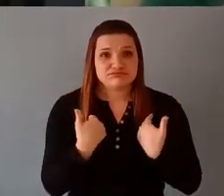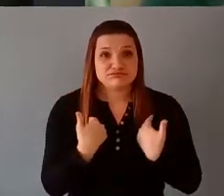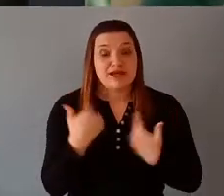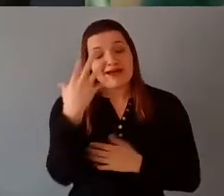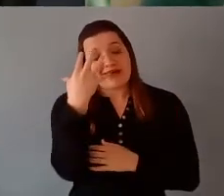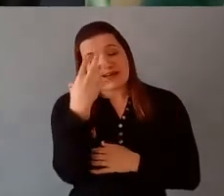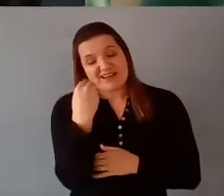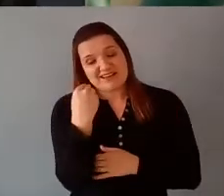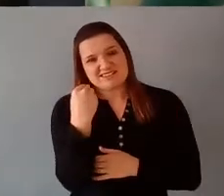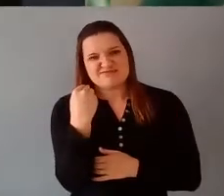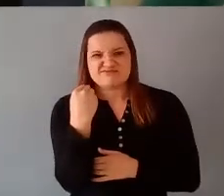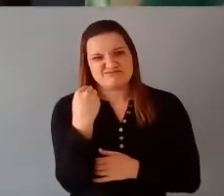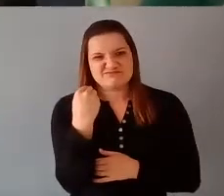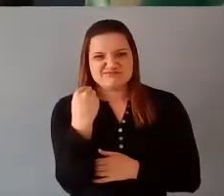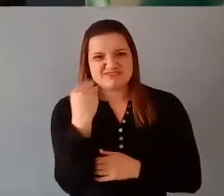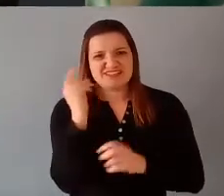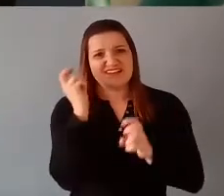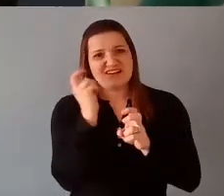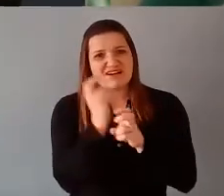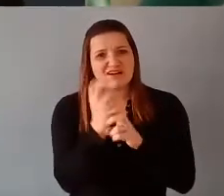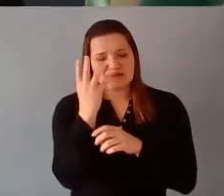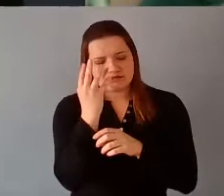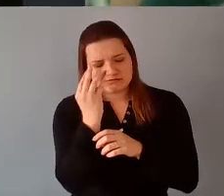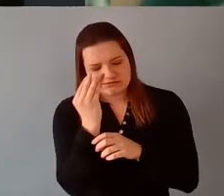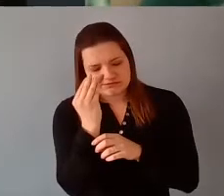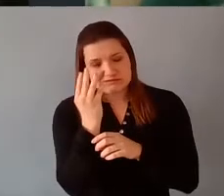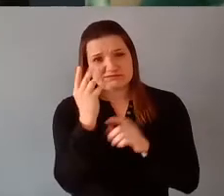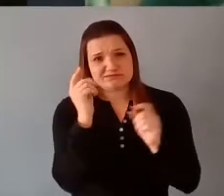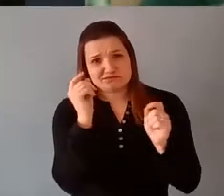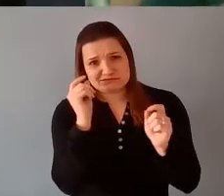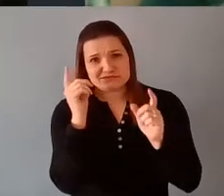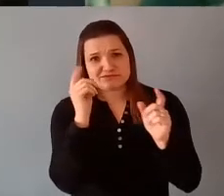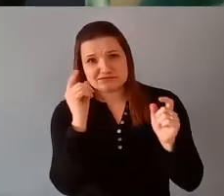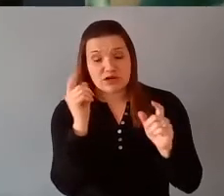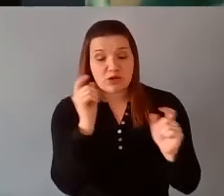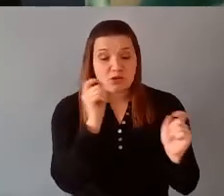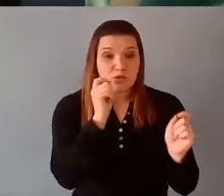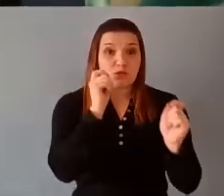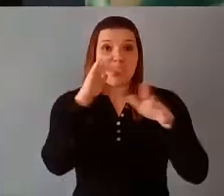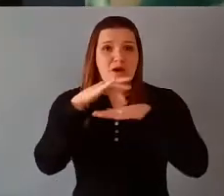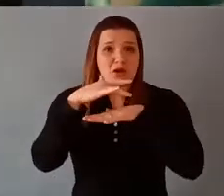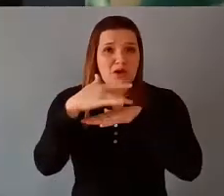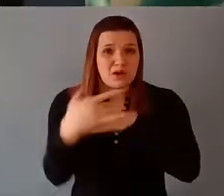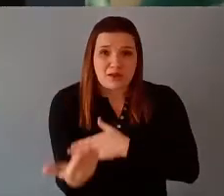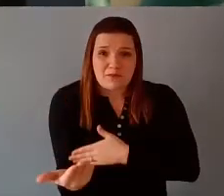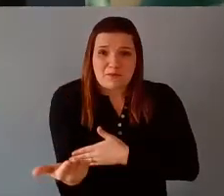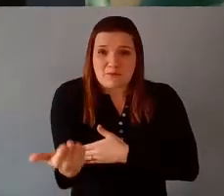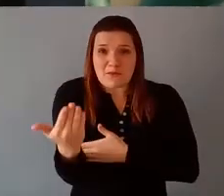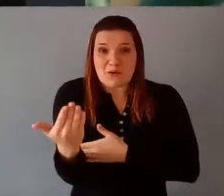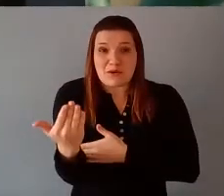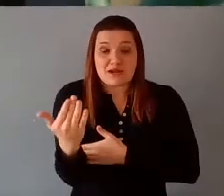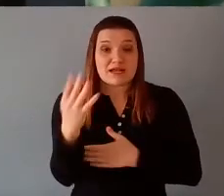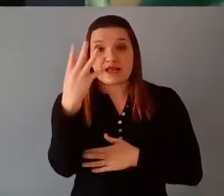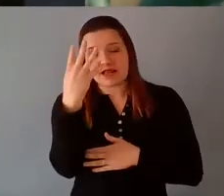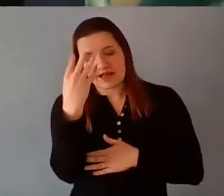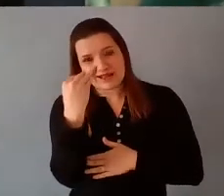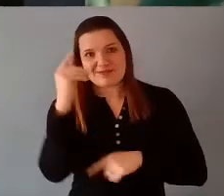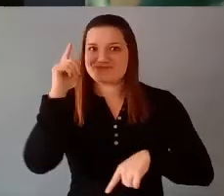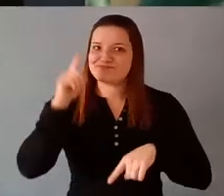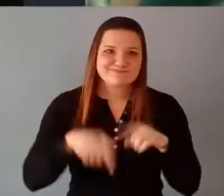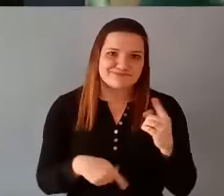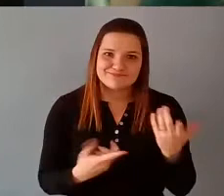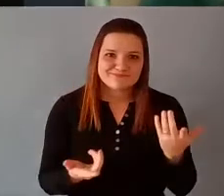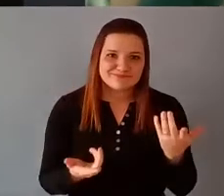last night. I had a hard time falling asleep, and then I woke up way too early and couldn't go back to sleep. And unfortunately,